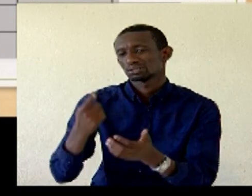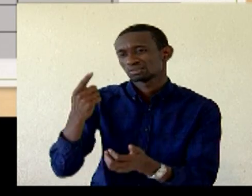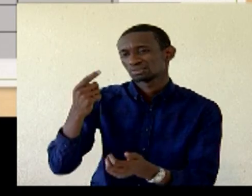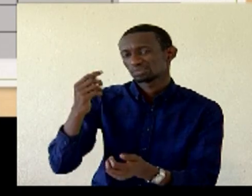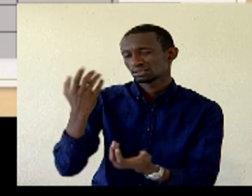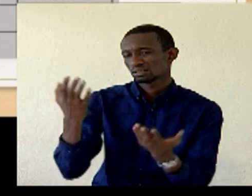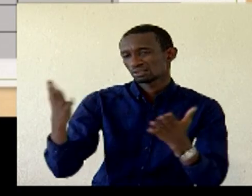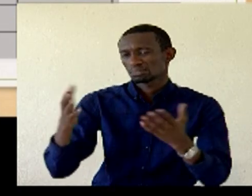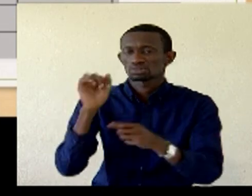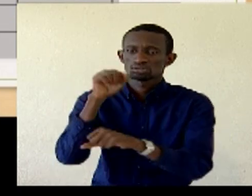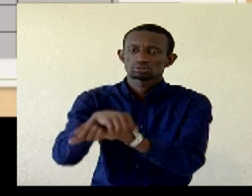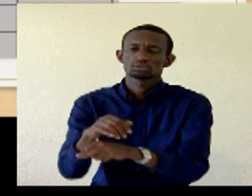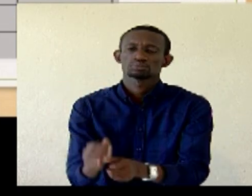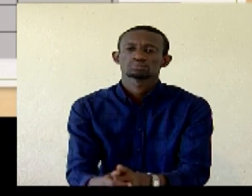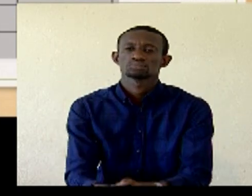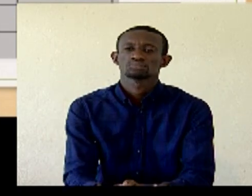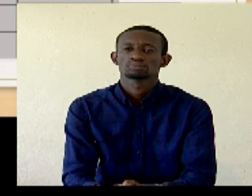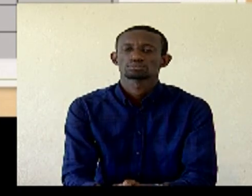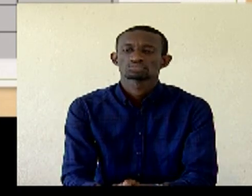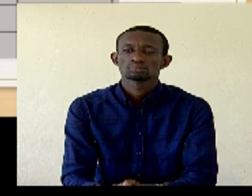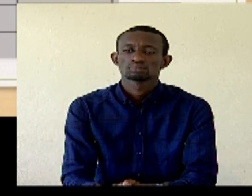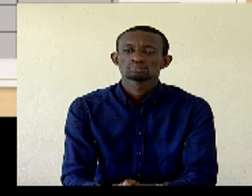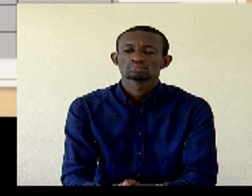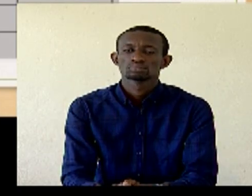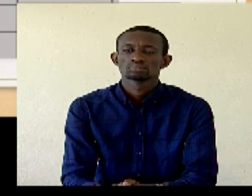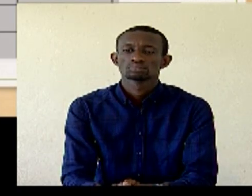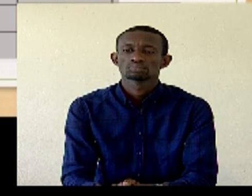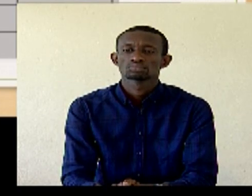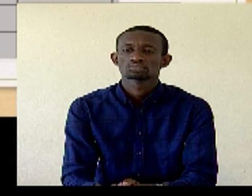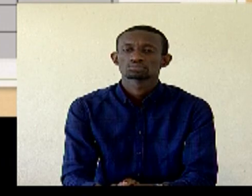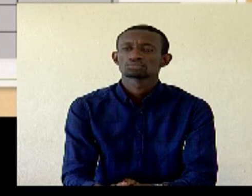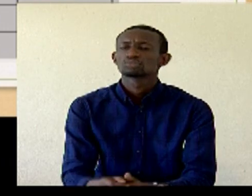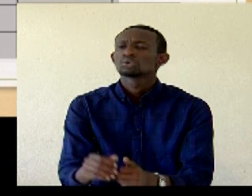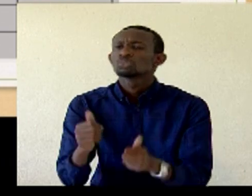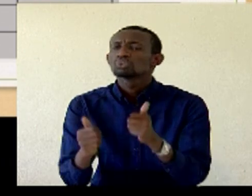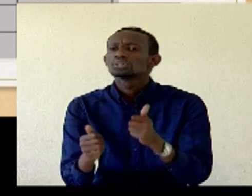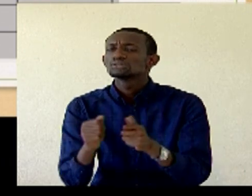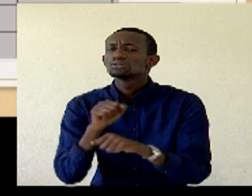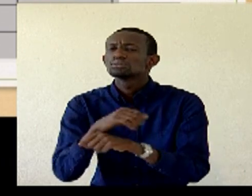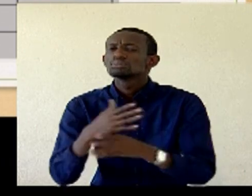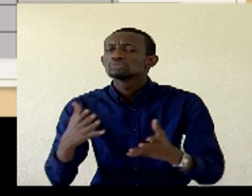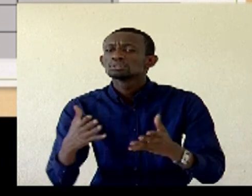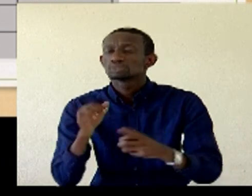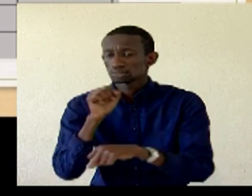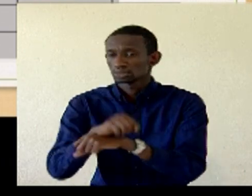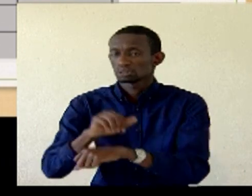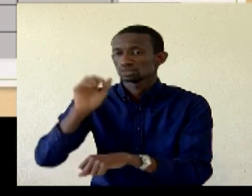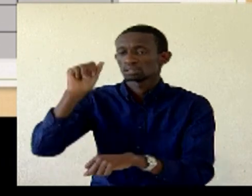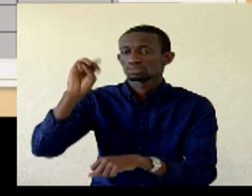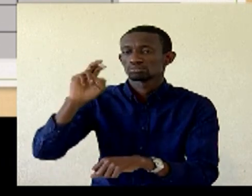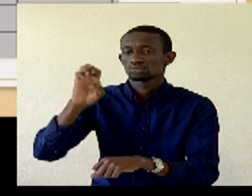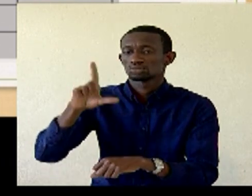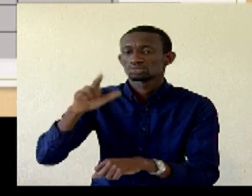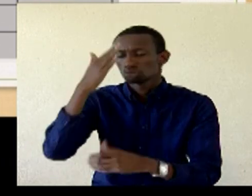one. Diethylamine is stronger than ethylamine, which is stronger than ammonia. Why are there